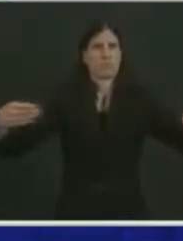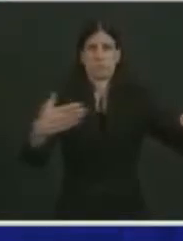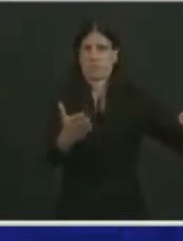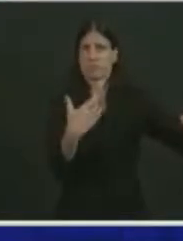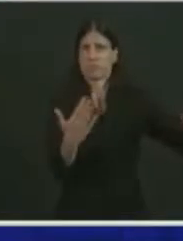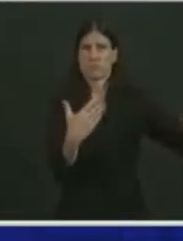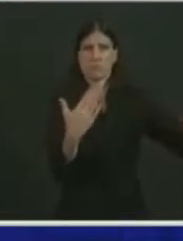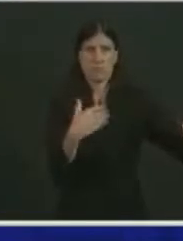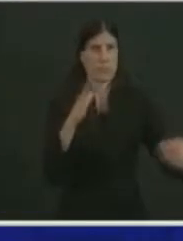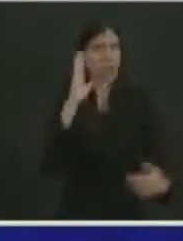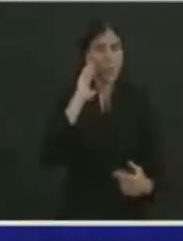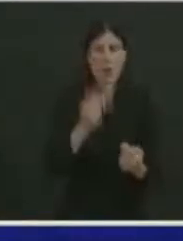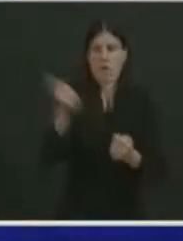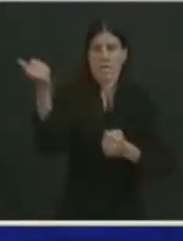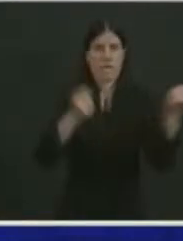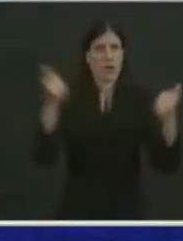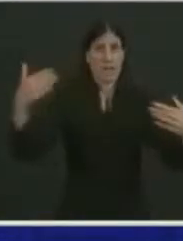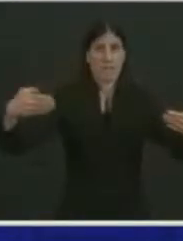go to the State House.